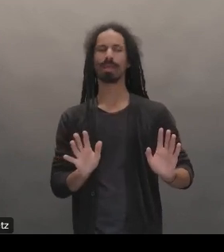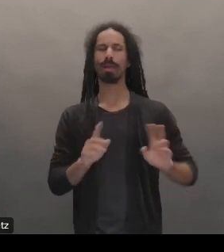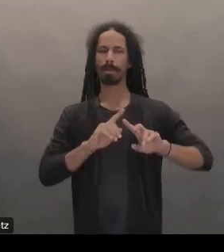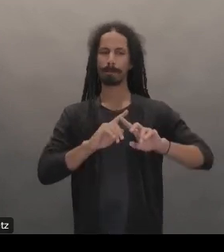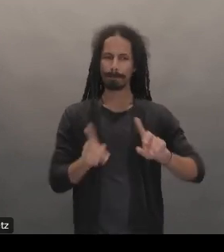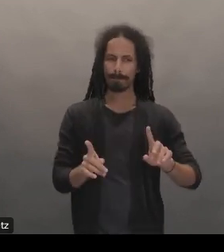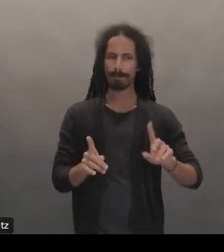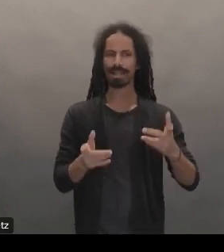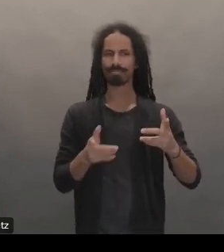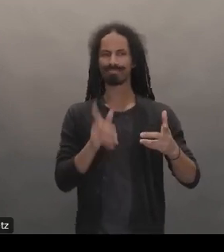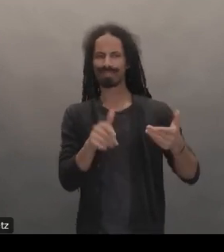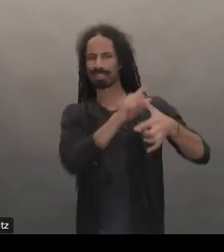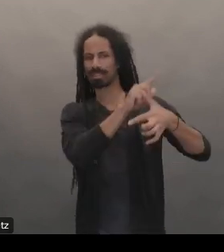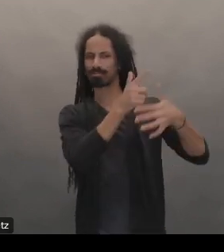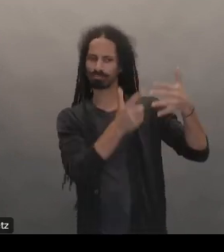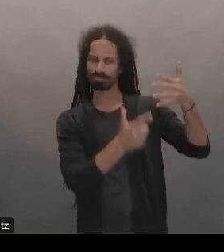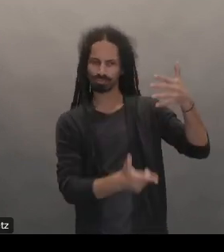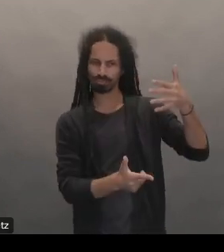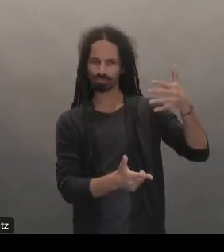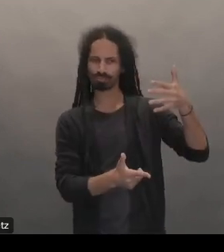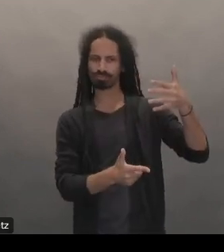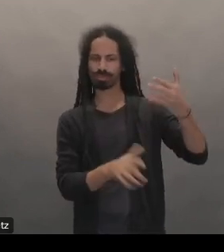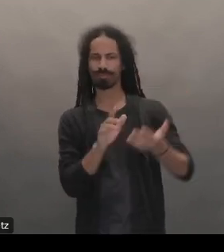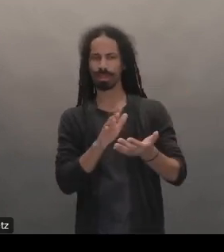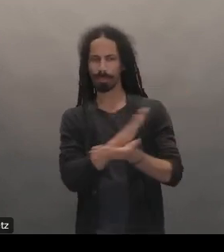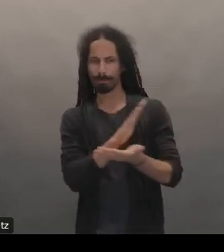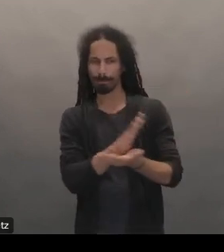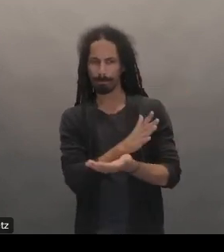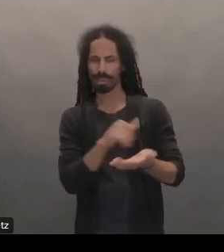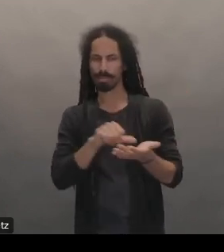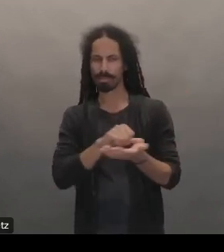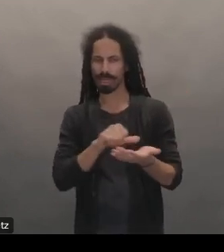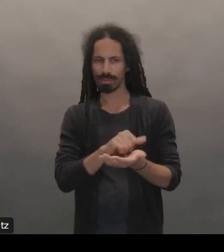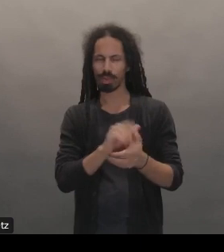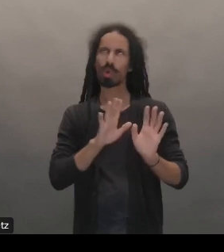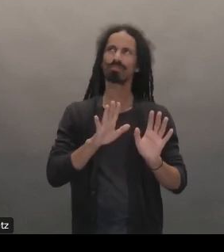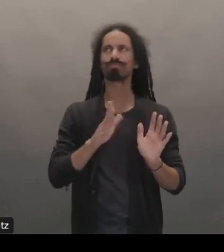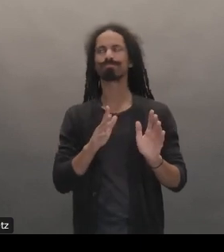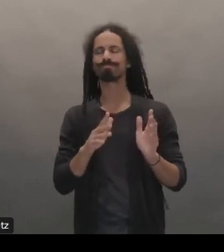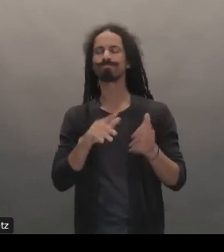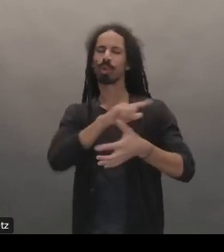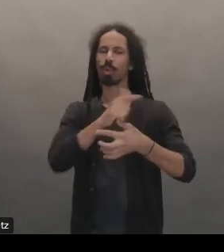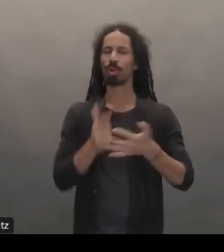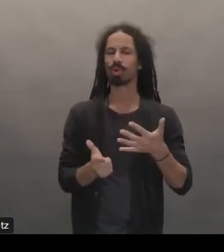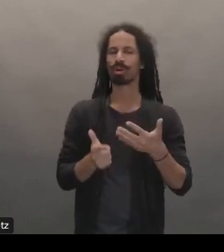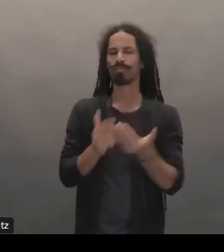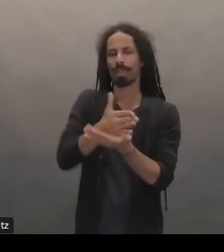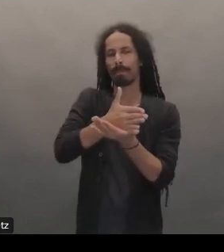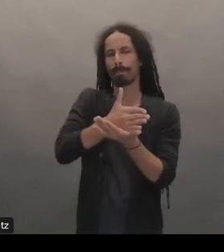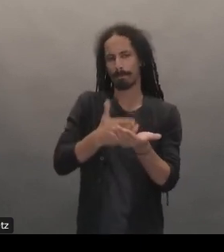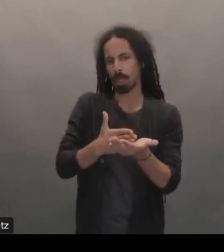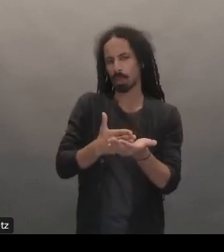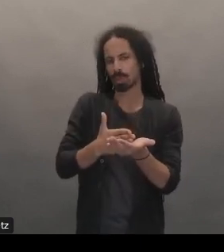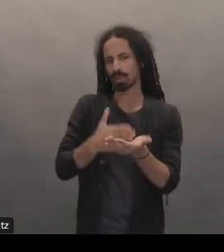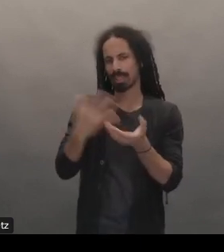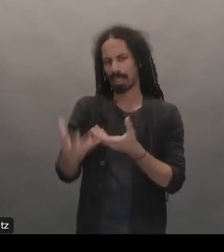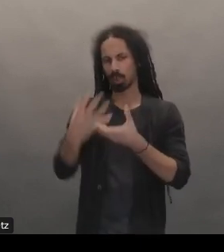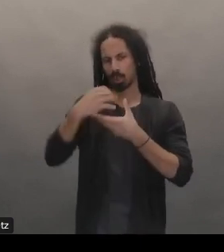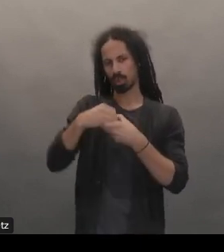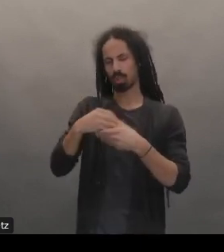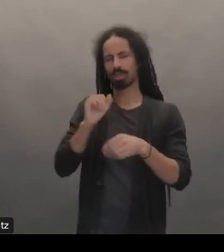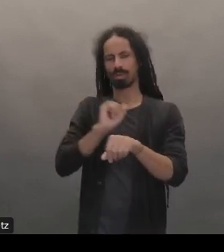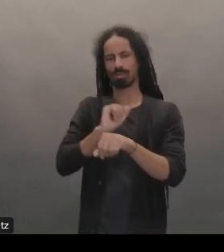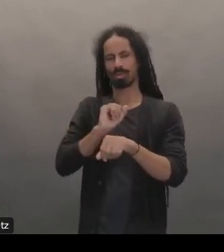the order of pages. So, or the order, you could almost say the order of parts of a writing assignment. So if you